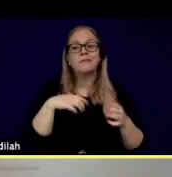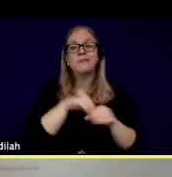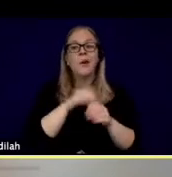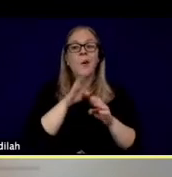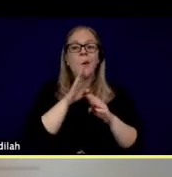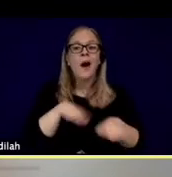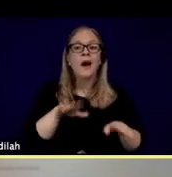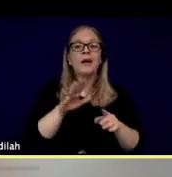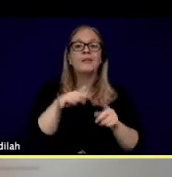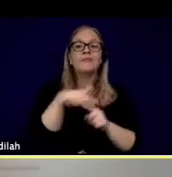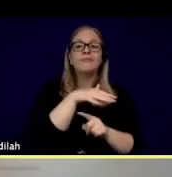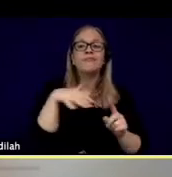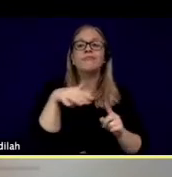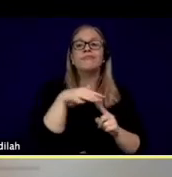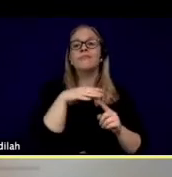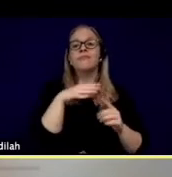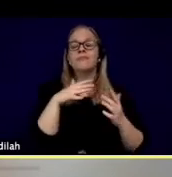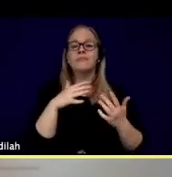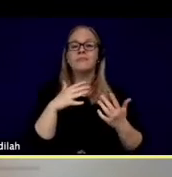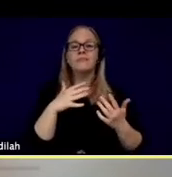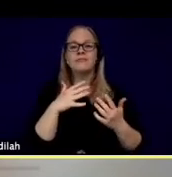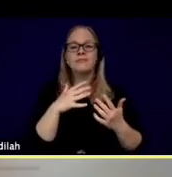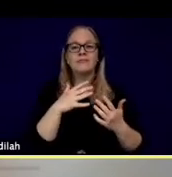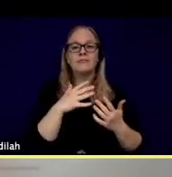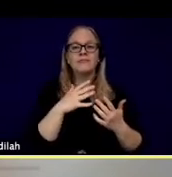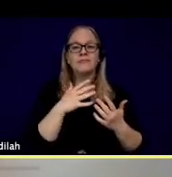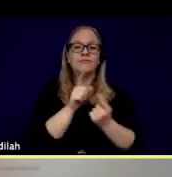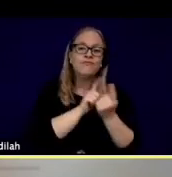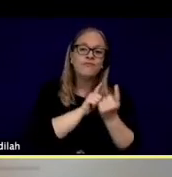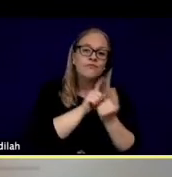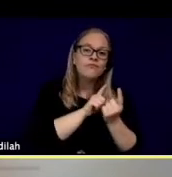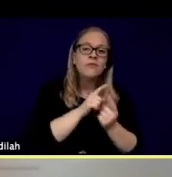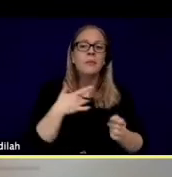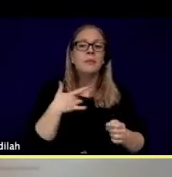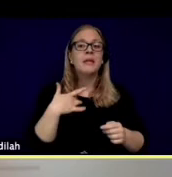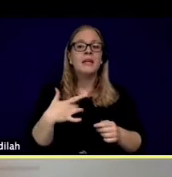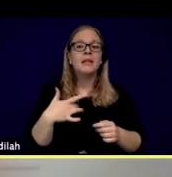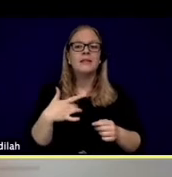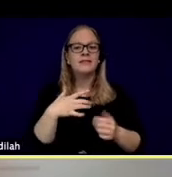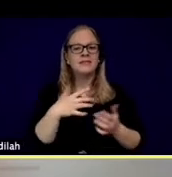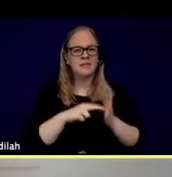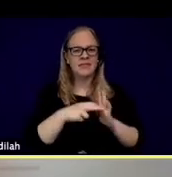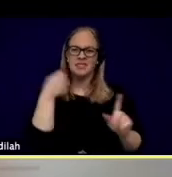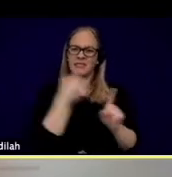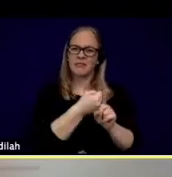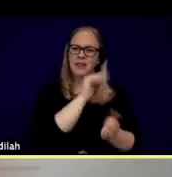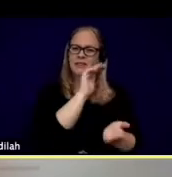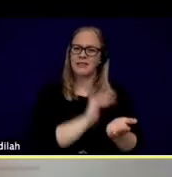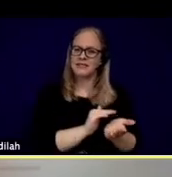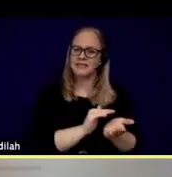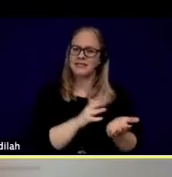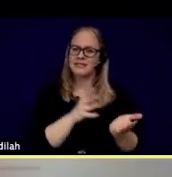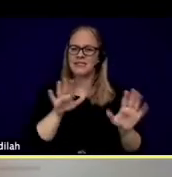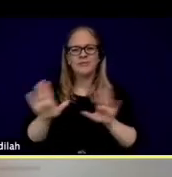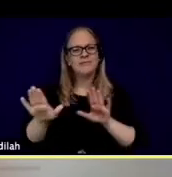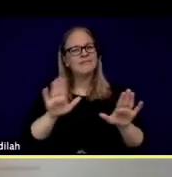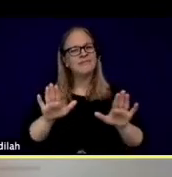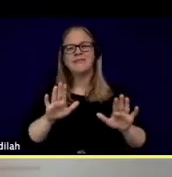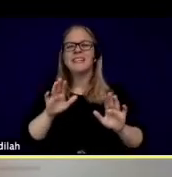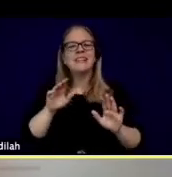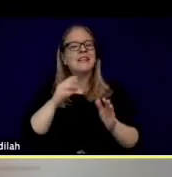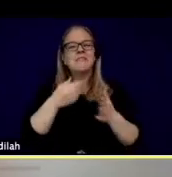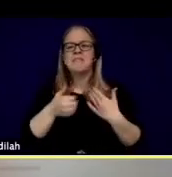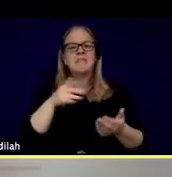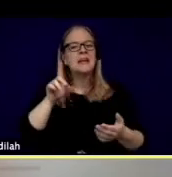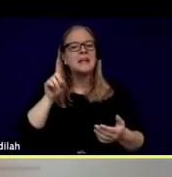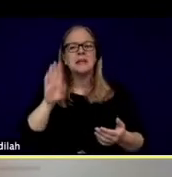settings where you're doing one-on-one, and so you may not have many issues. So it's not the degree of hearing